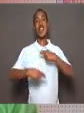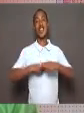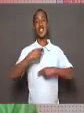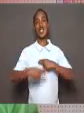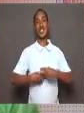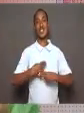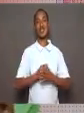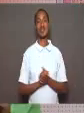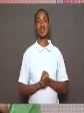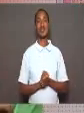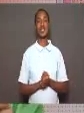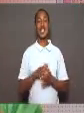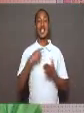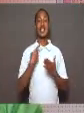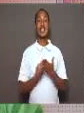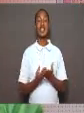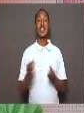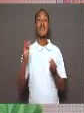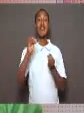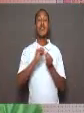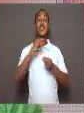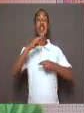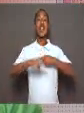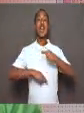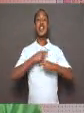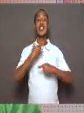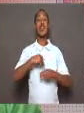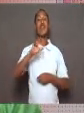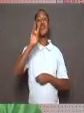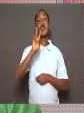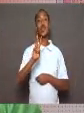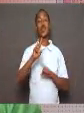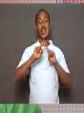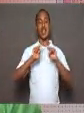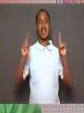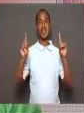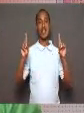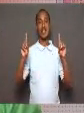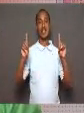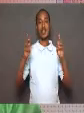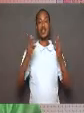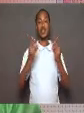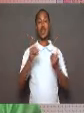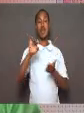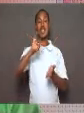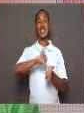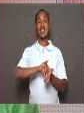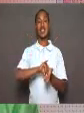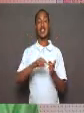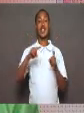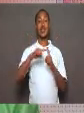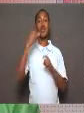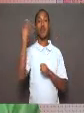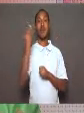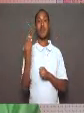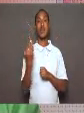reaction. This involves the reaction of 2 different soluble salts to